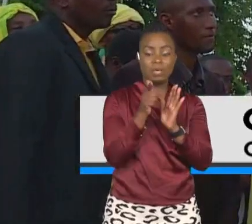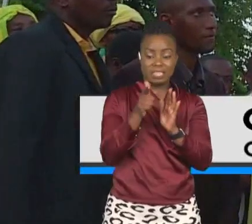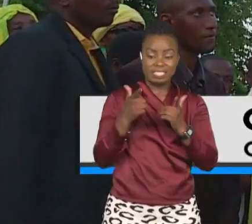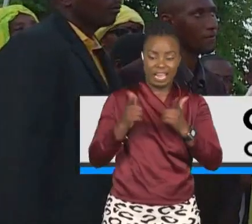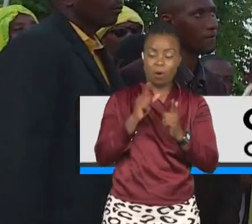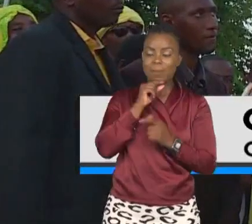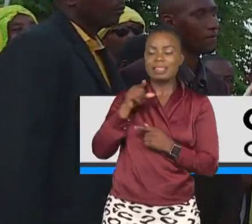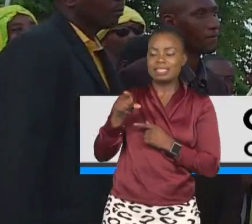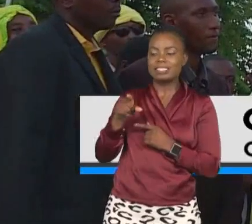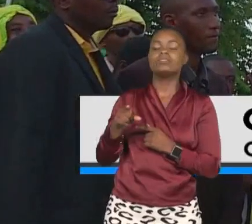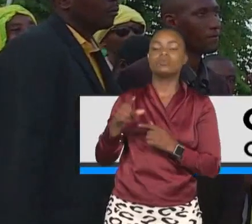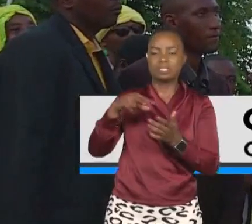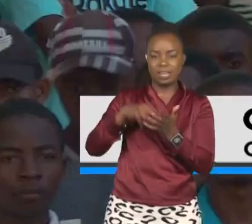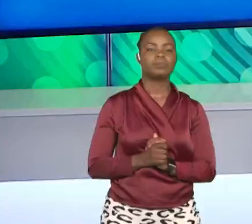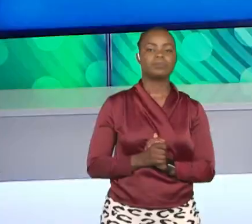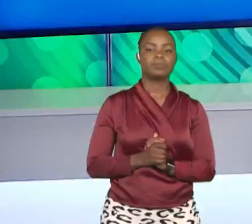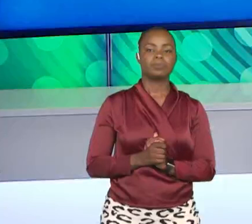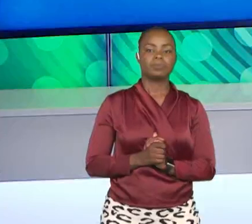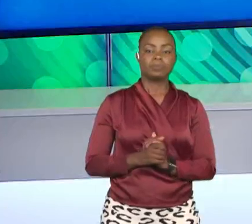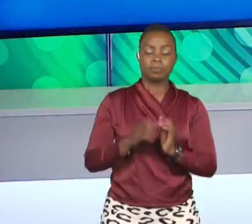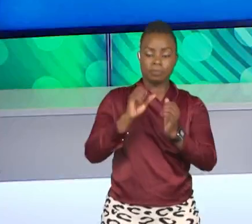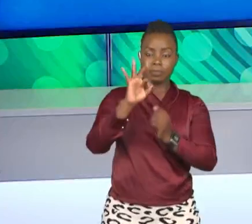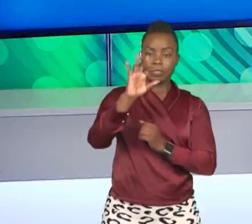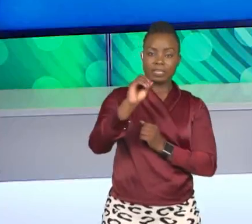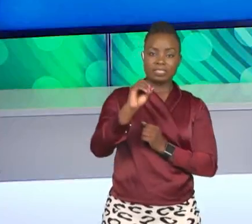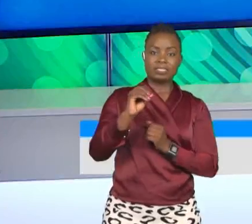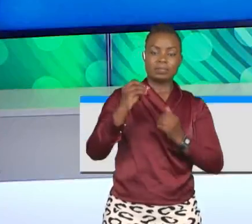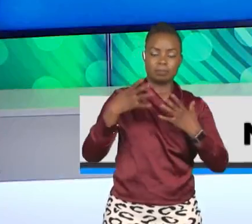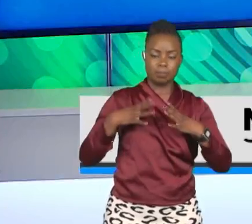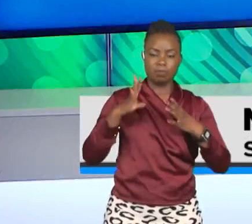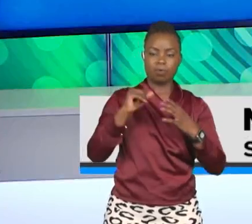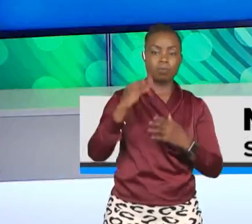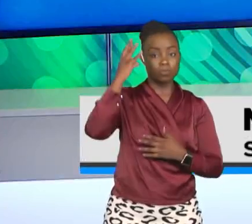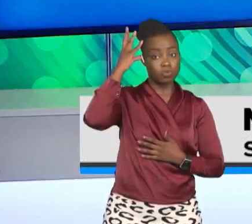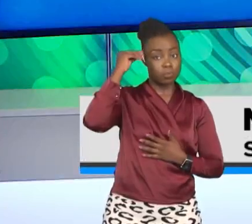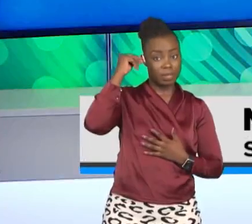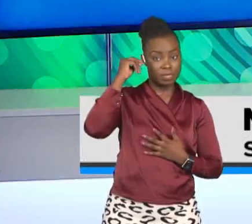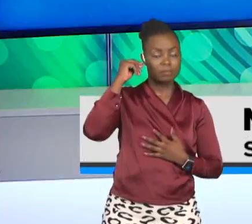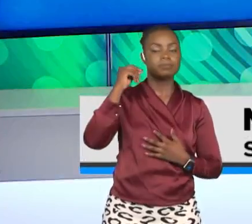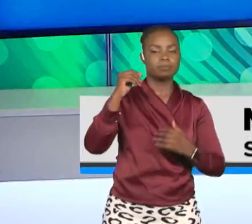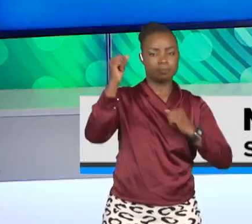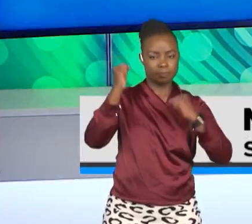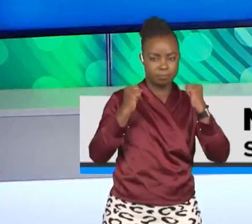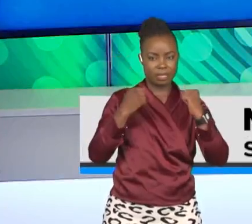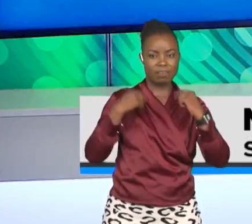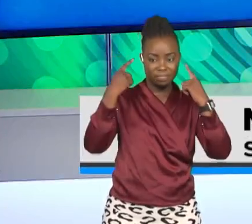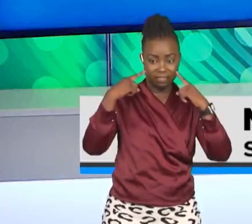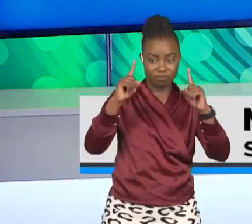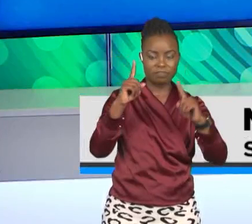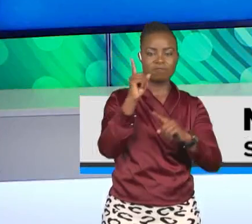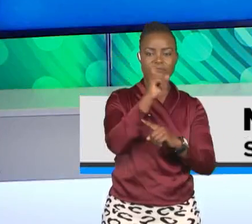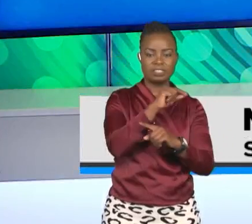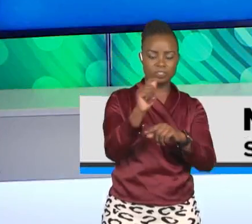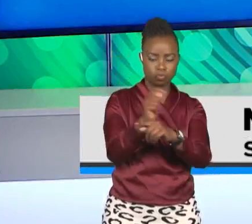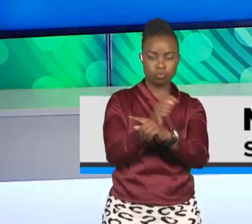a second term in 2024. 30 personnel from the Somali National Security Forces have successfully concluded a